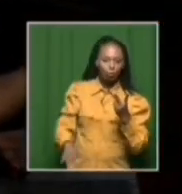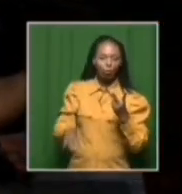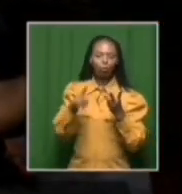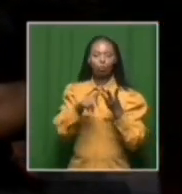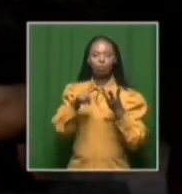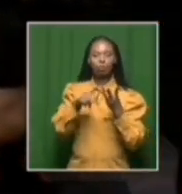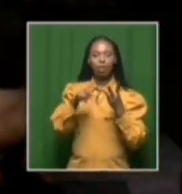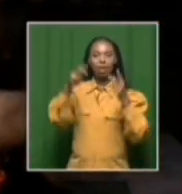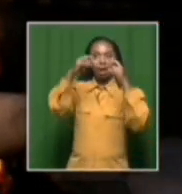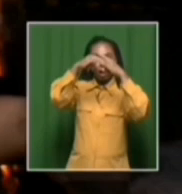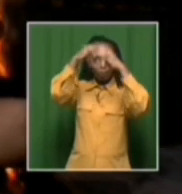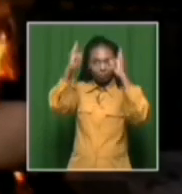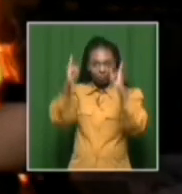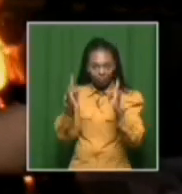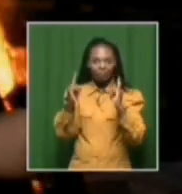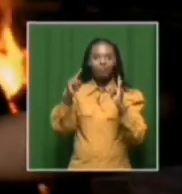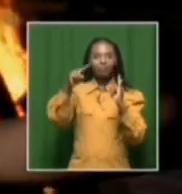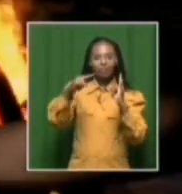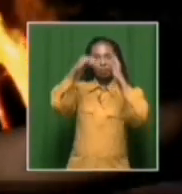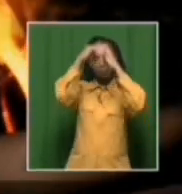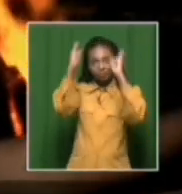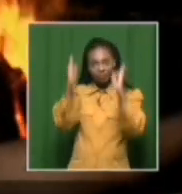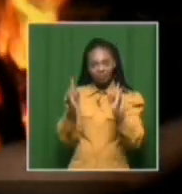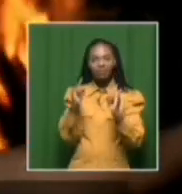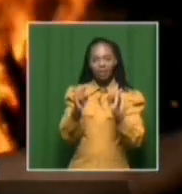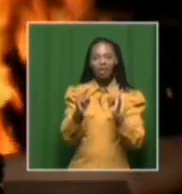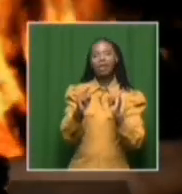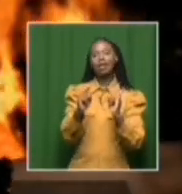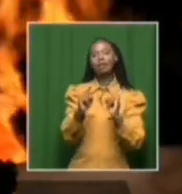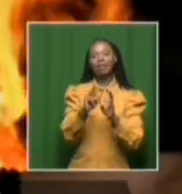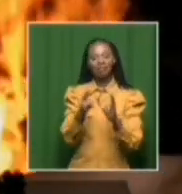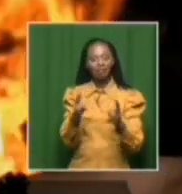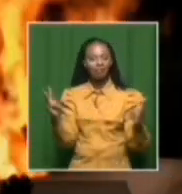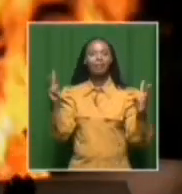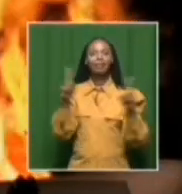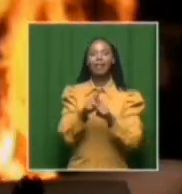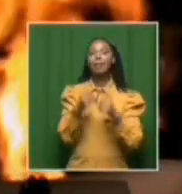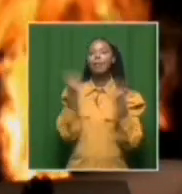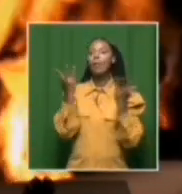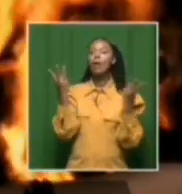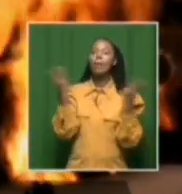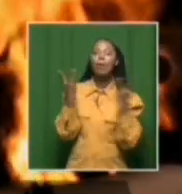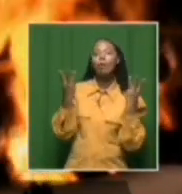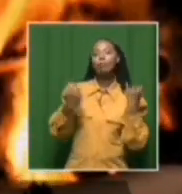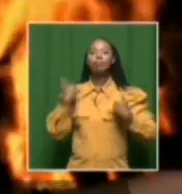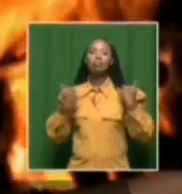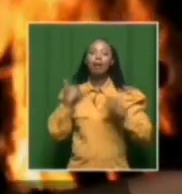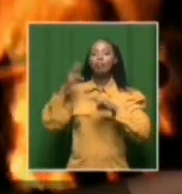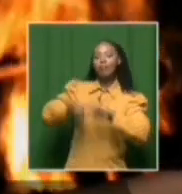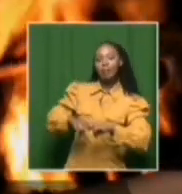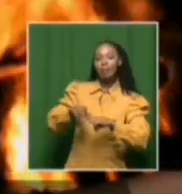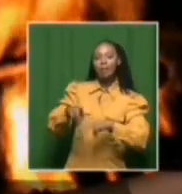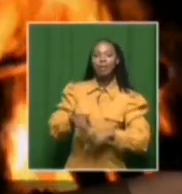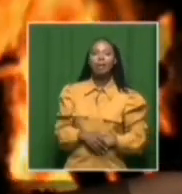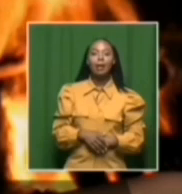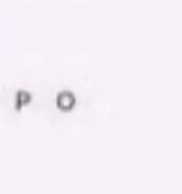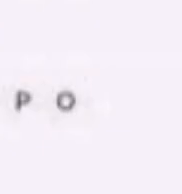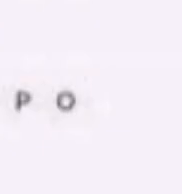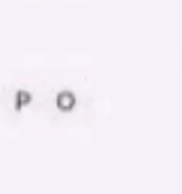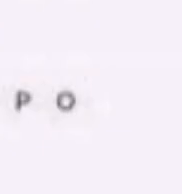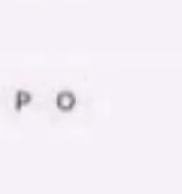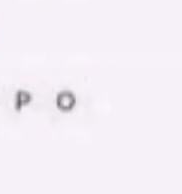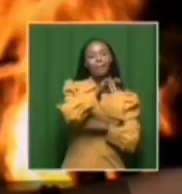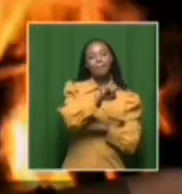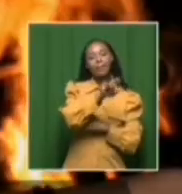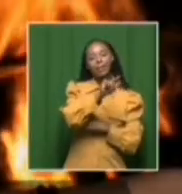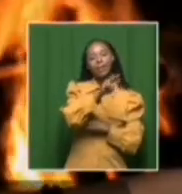and residences. Just to give you a quick breakdown of our footprint, here in the Pilanesberg where we are, we've got Bakubum Bush